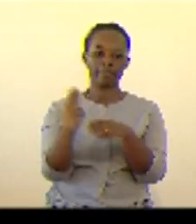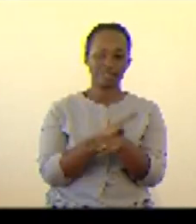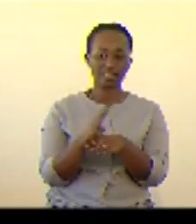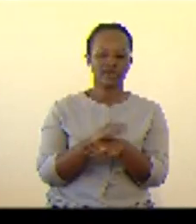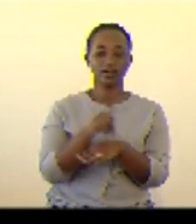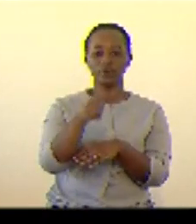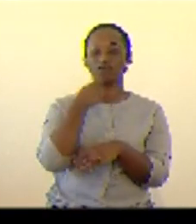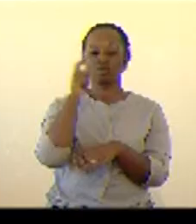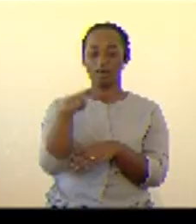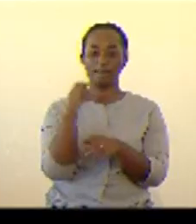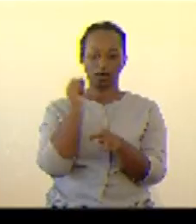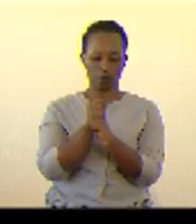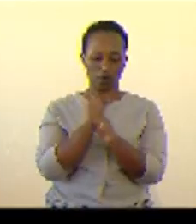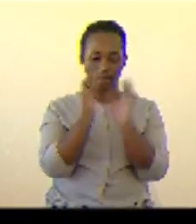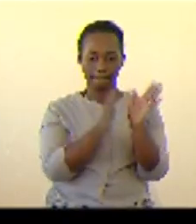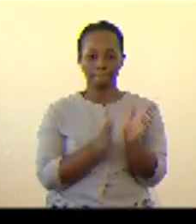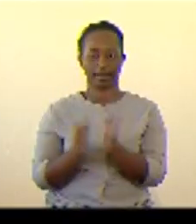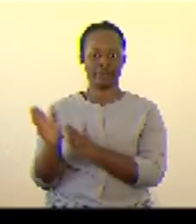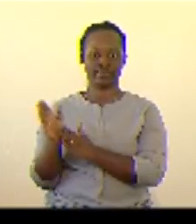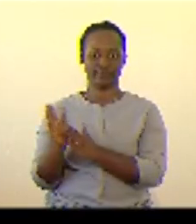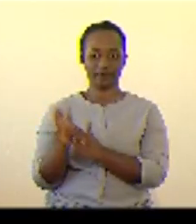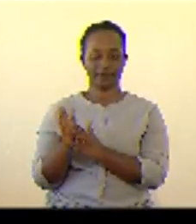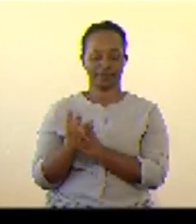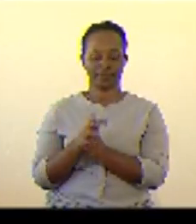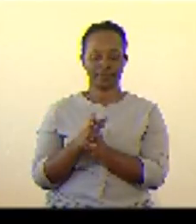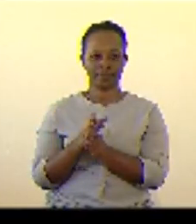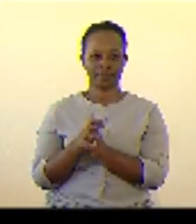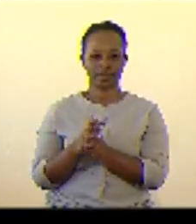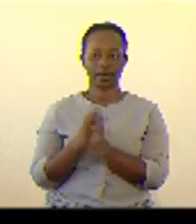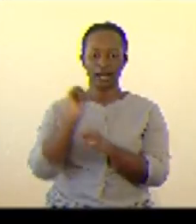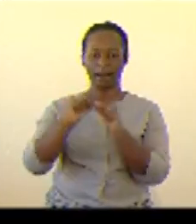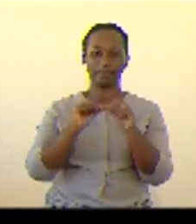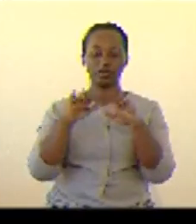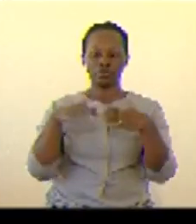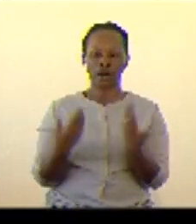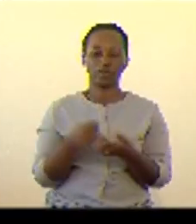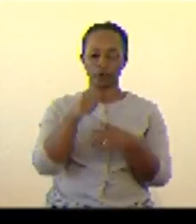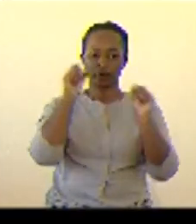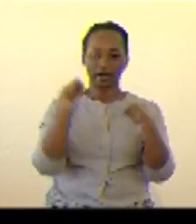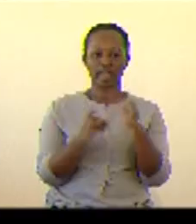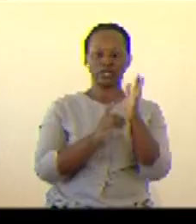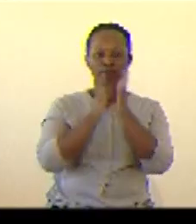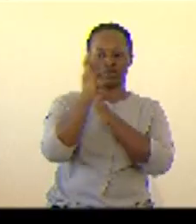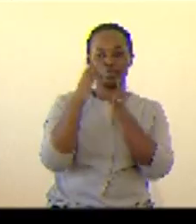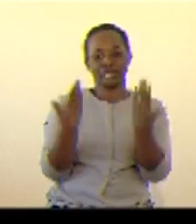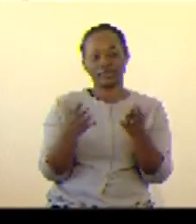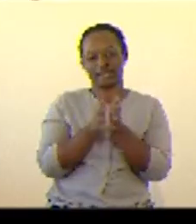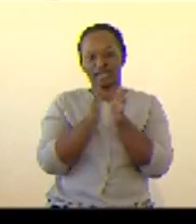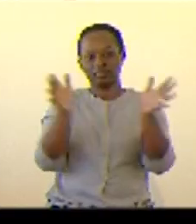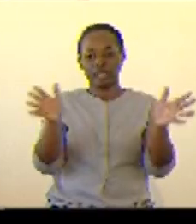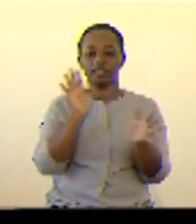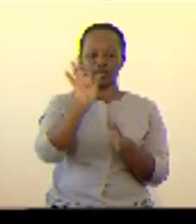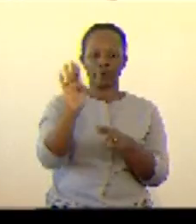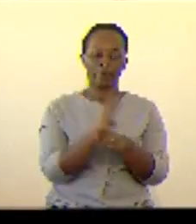have to formulate a plan. You have to lay strategies on how you can develop, expand your